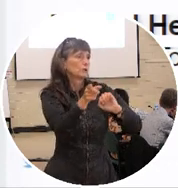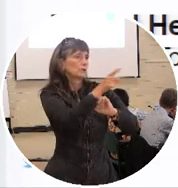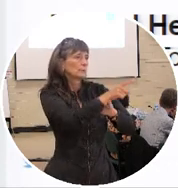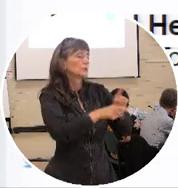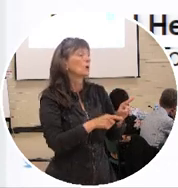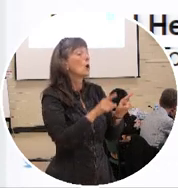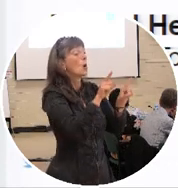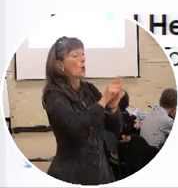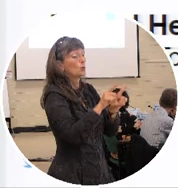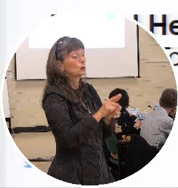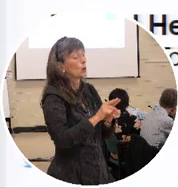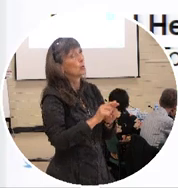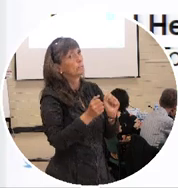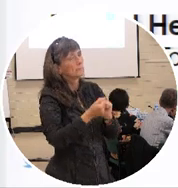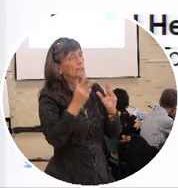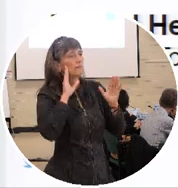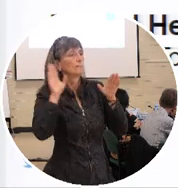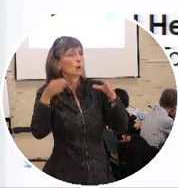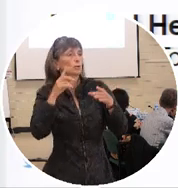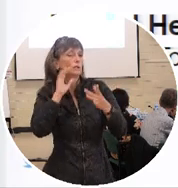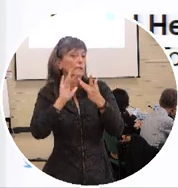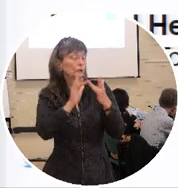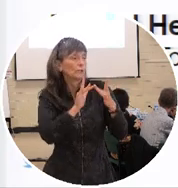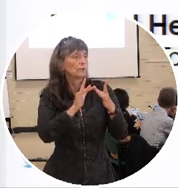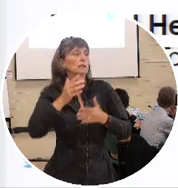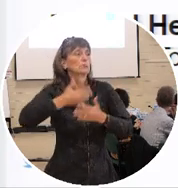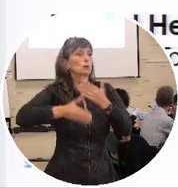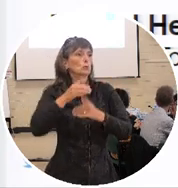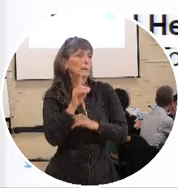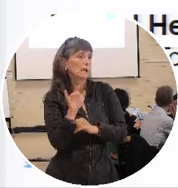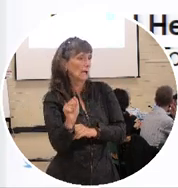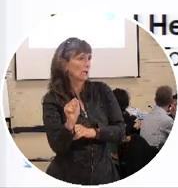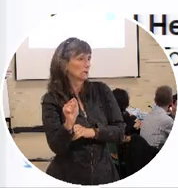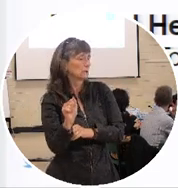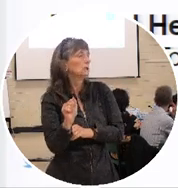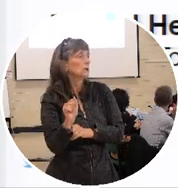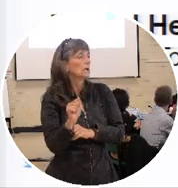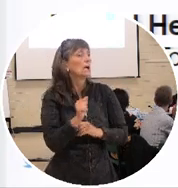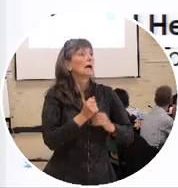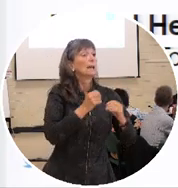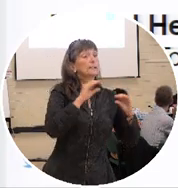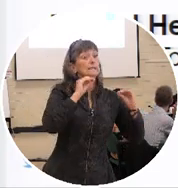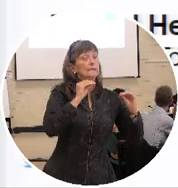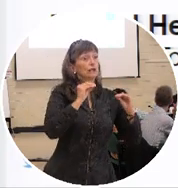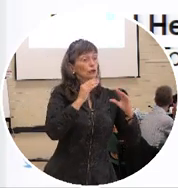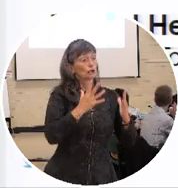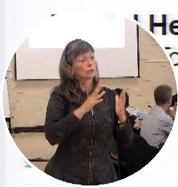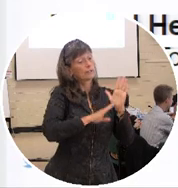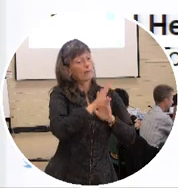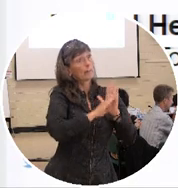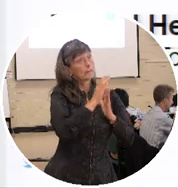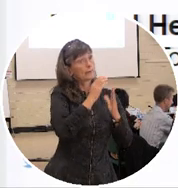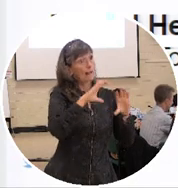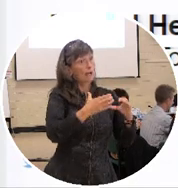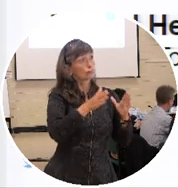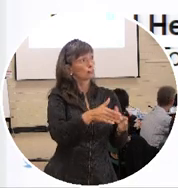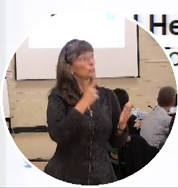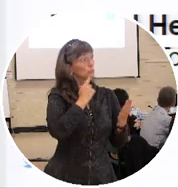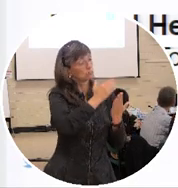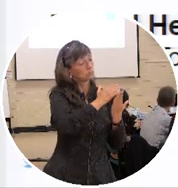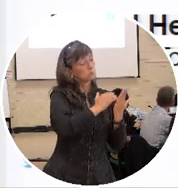focus on internet and social media initiatives. There have been lesson plans that have been designed by our staff and